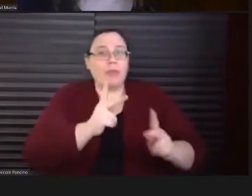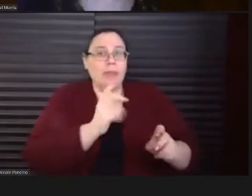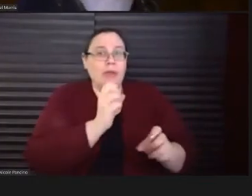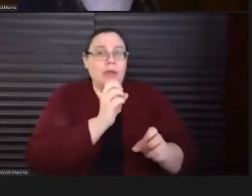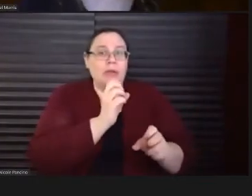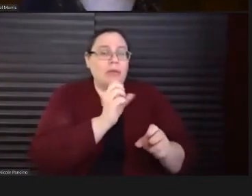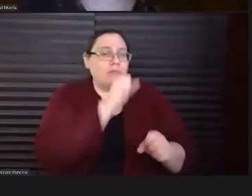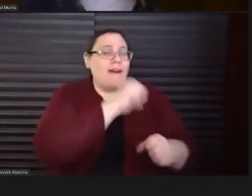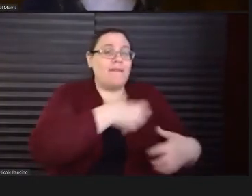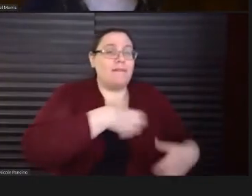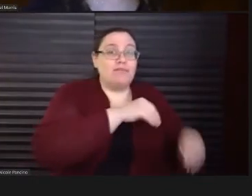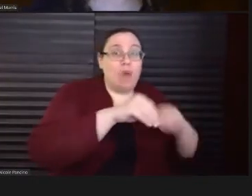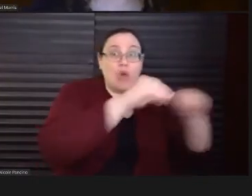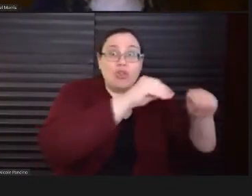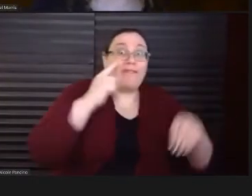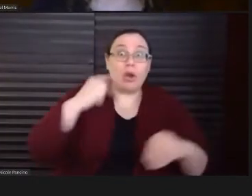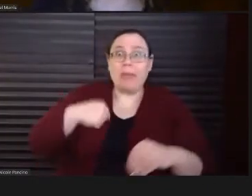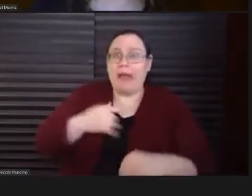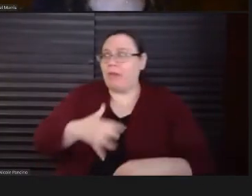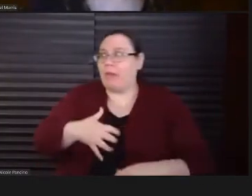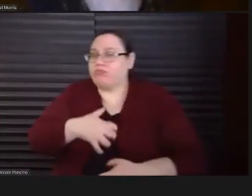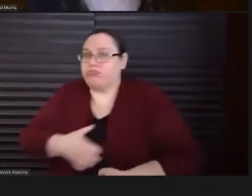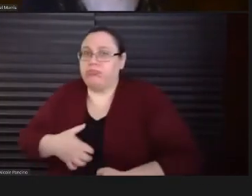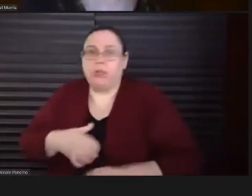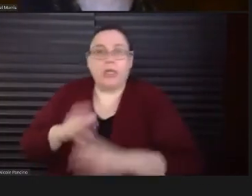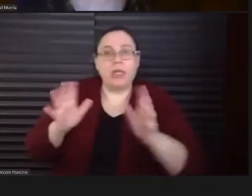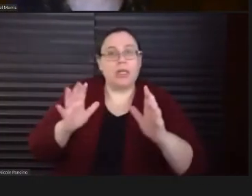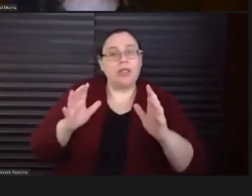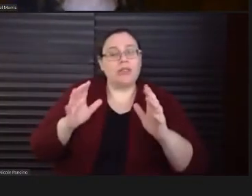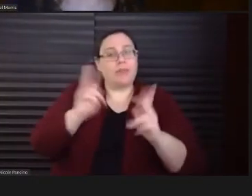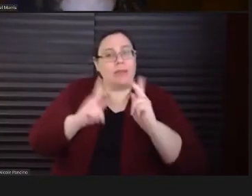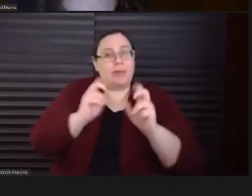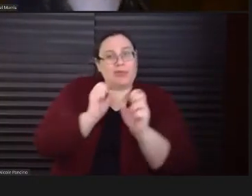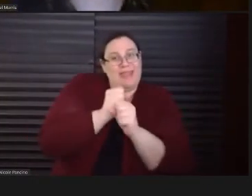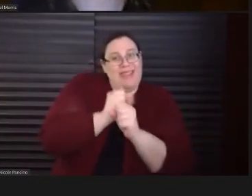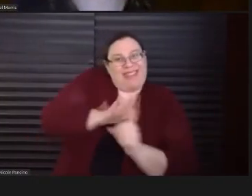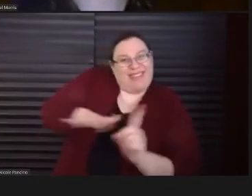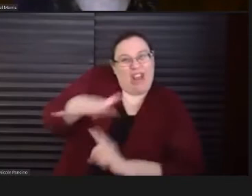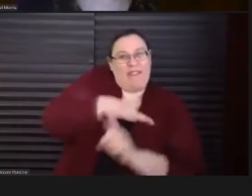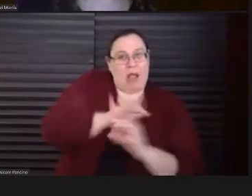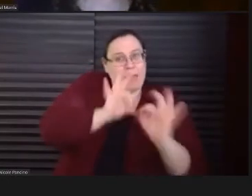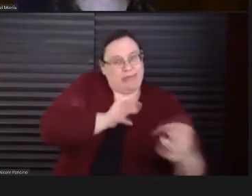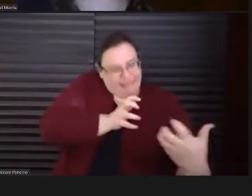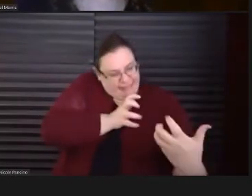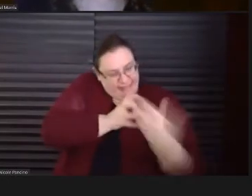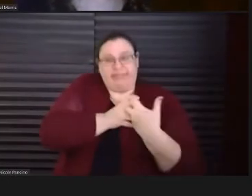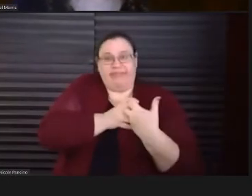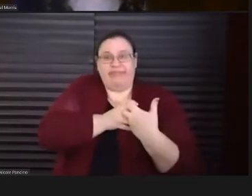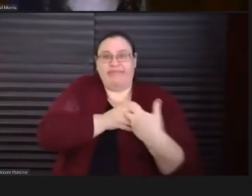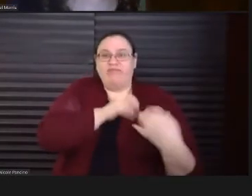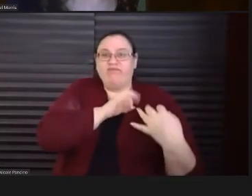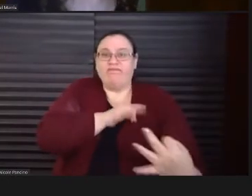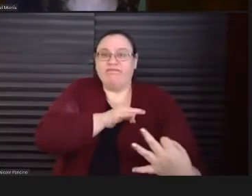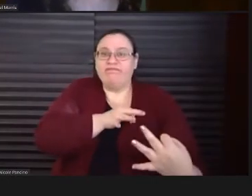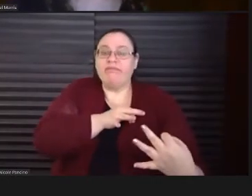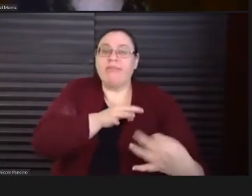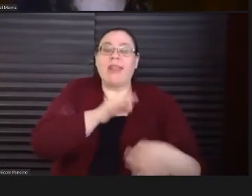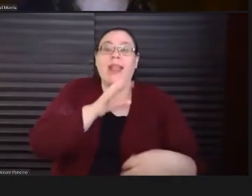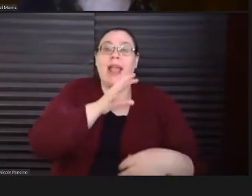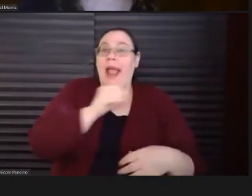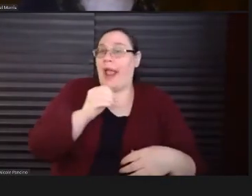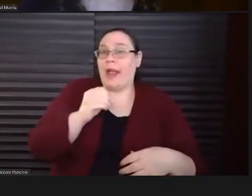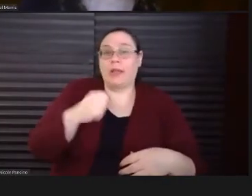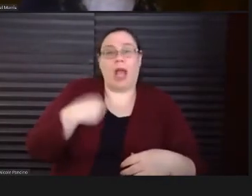sick. So the ability for people to customize their own environments to what works for them. And I always